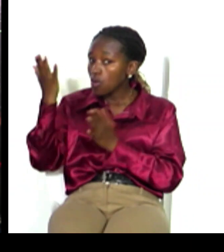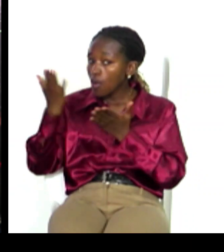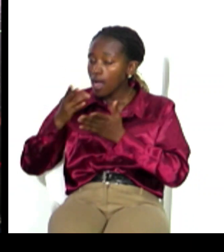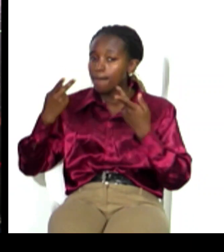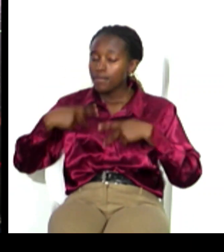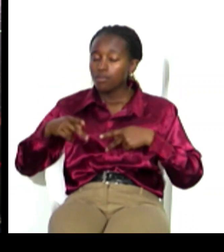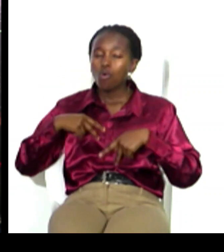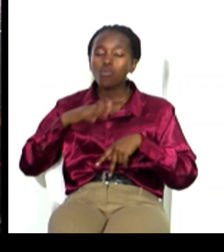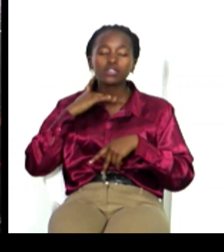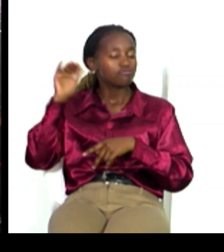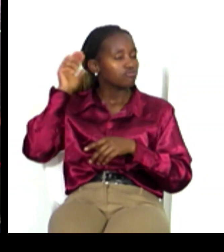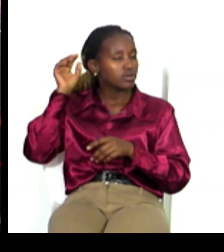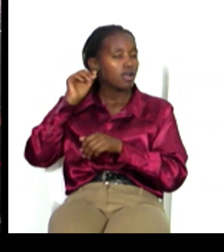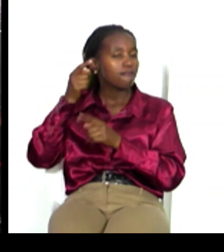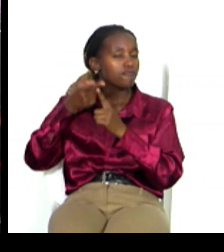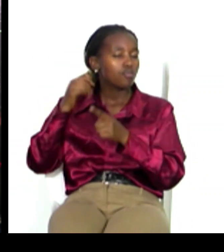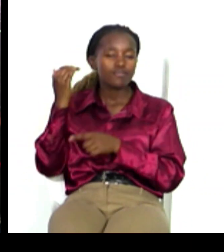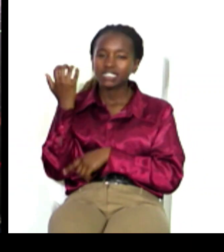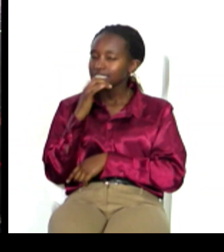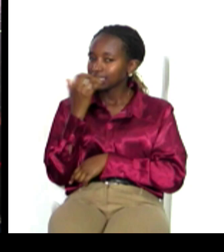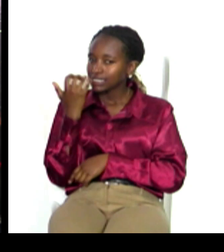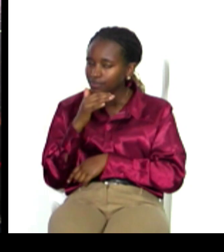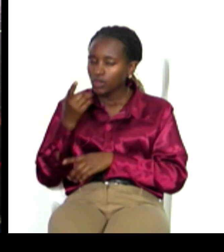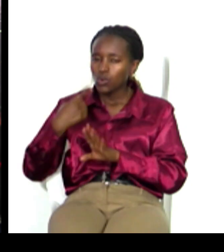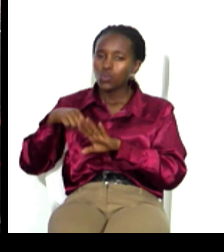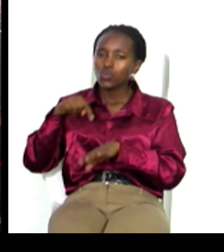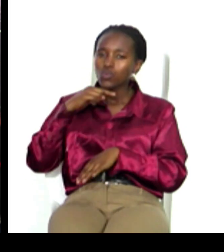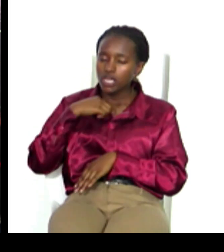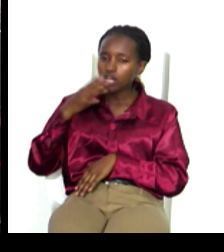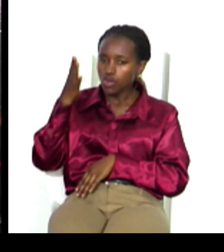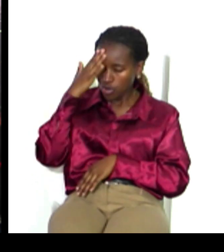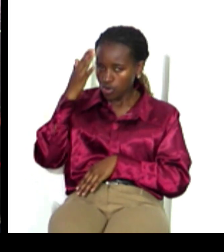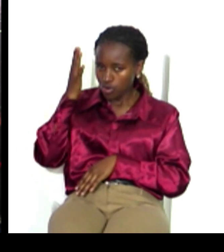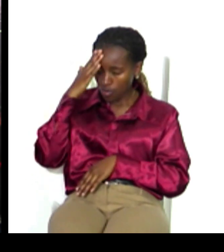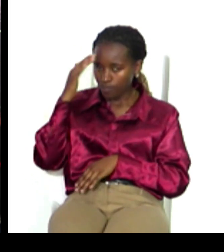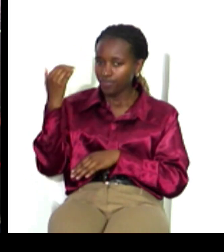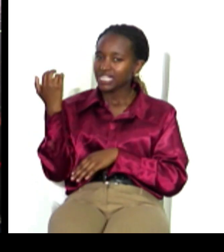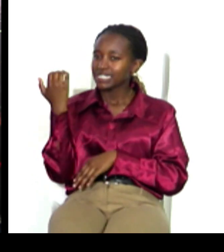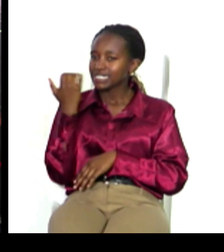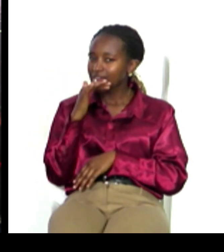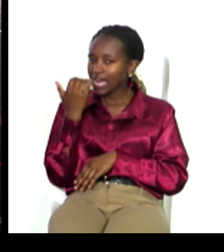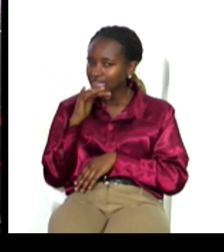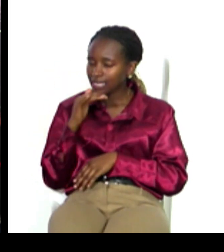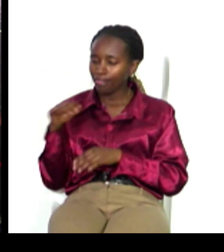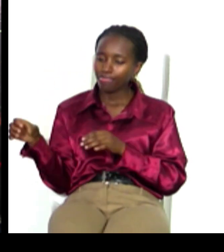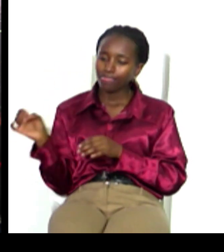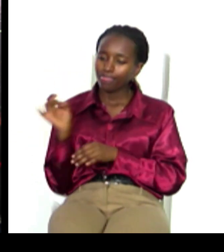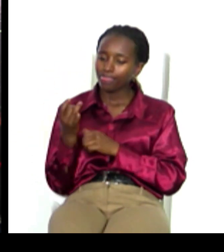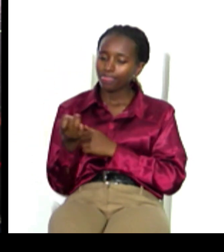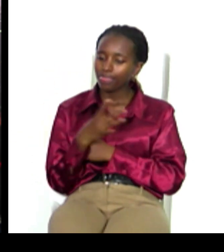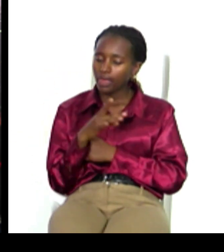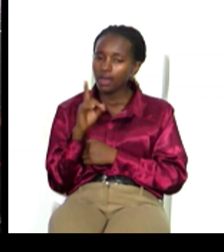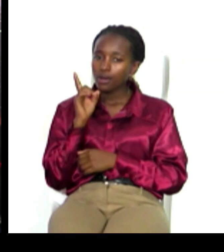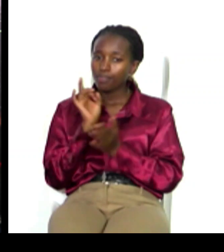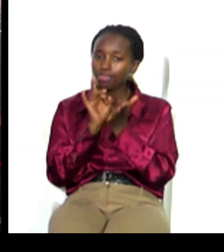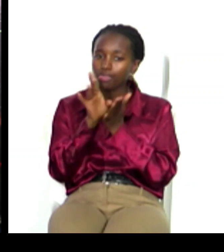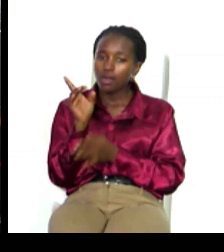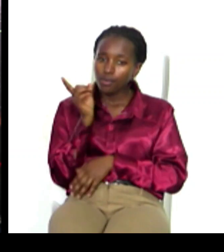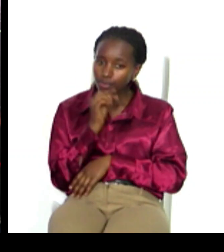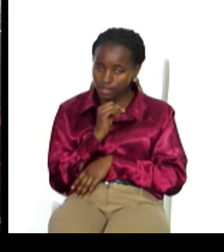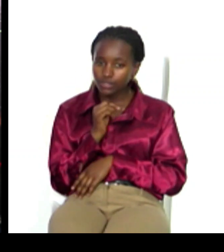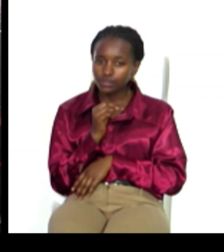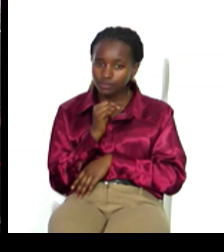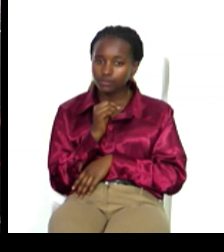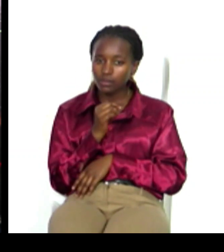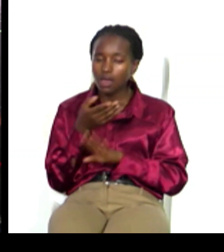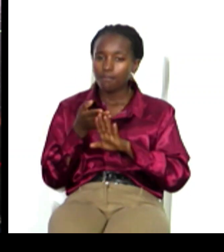that Rigathi Gachagua was impeached deputy. He was the former deputy president once back. Seeing like Rigathi